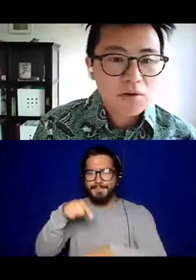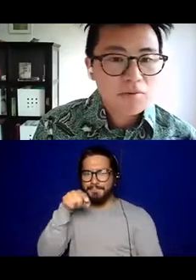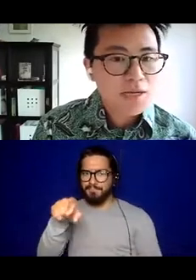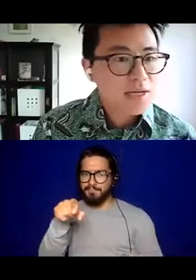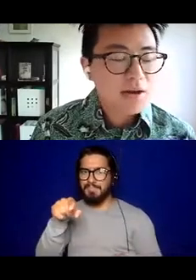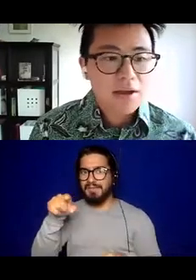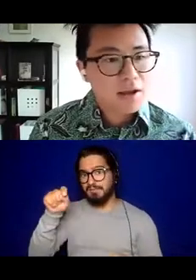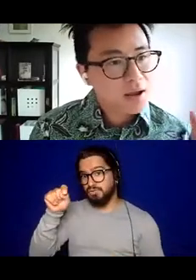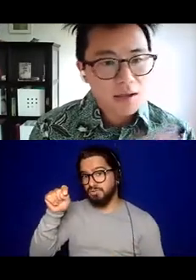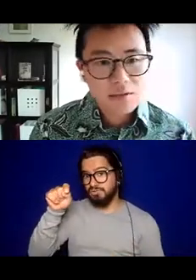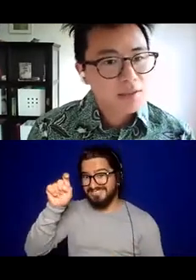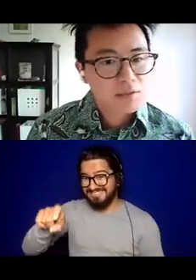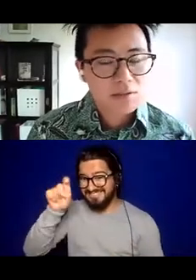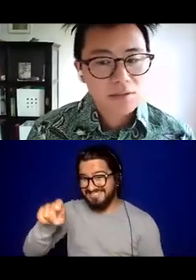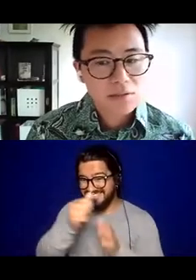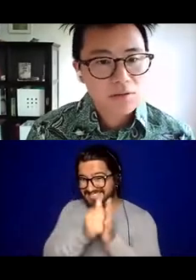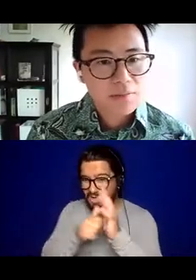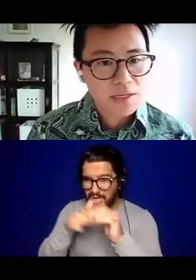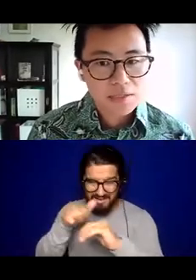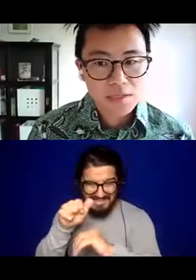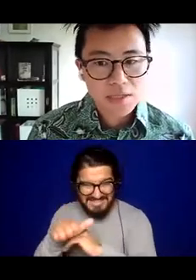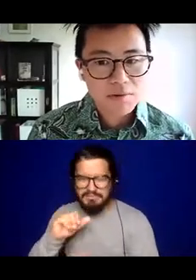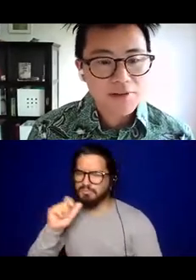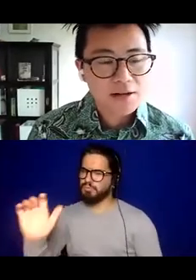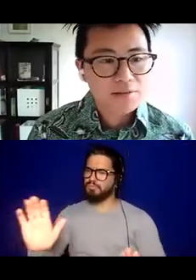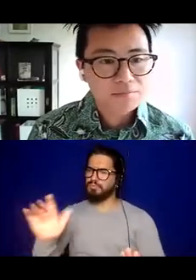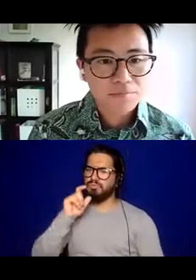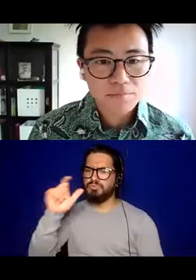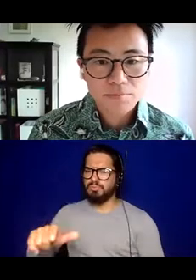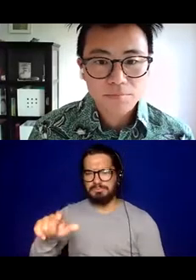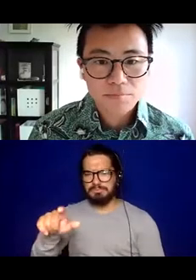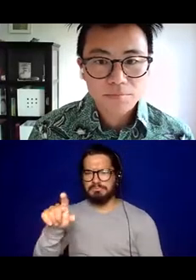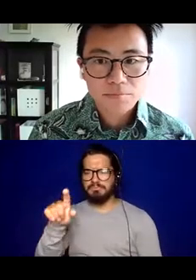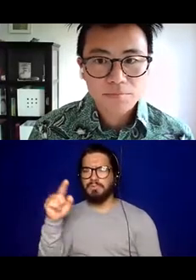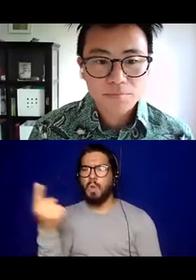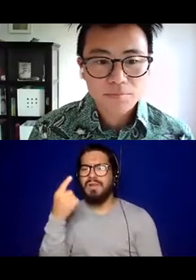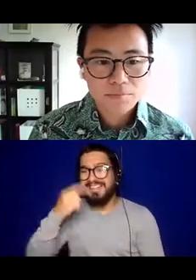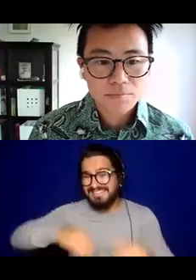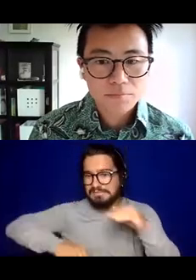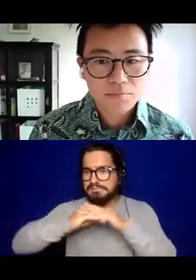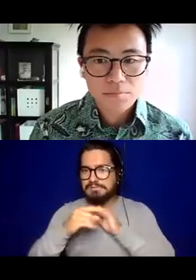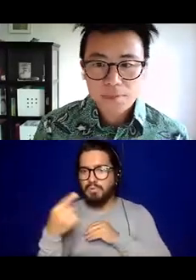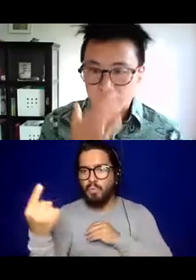send.treasurit.com. You don't need an account and there's no limit. It's just that one file.